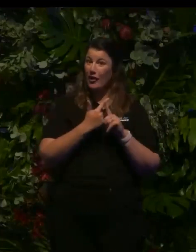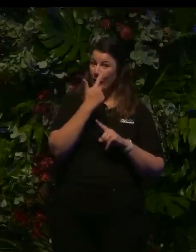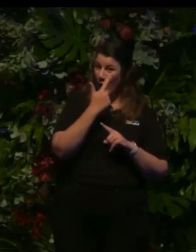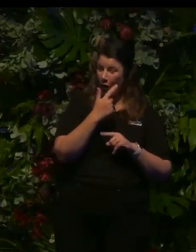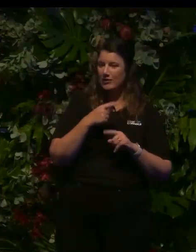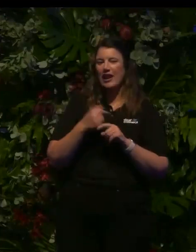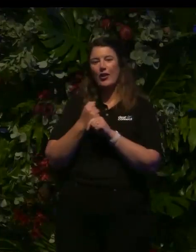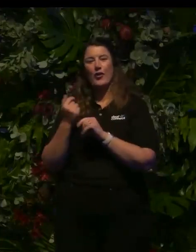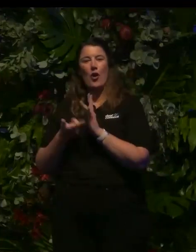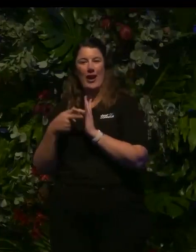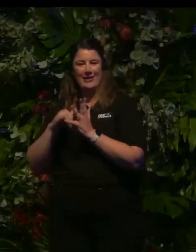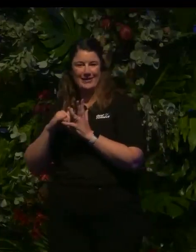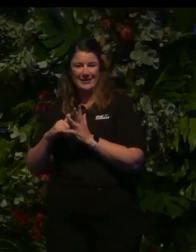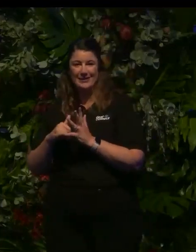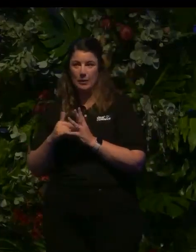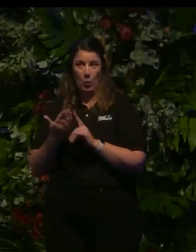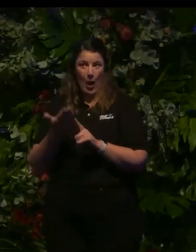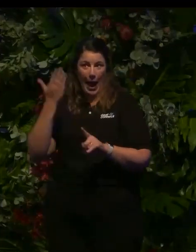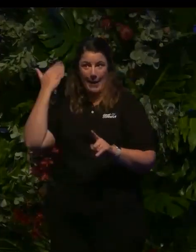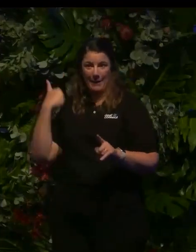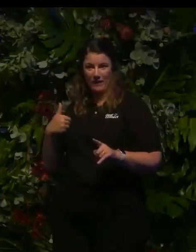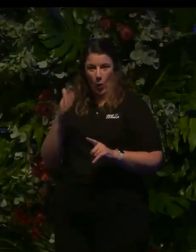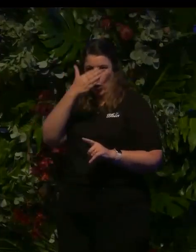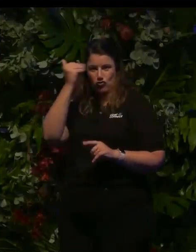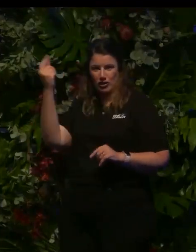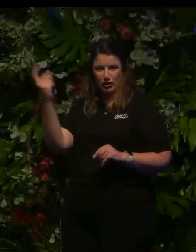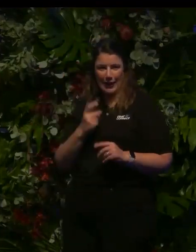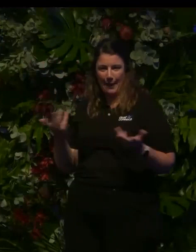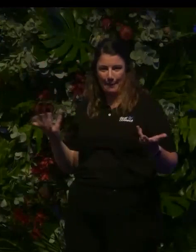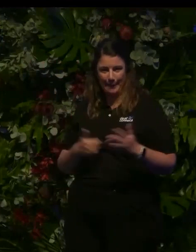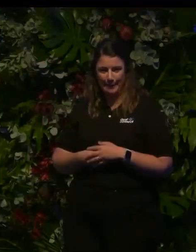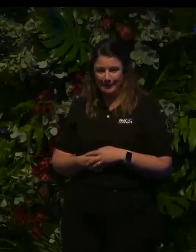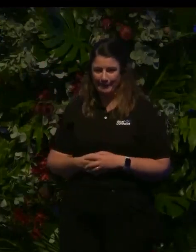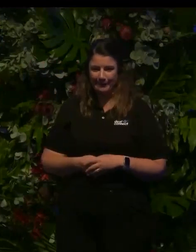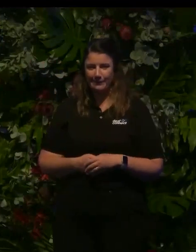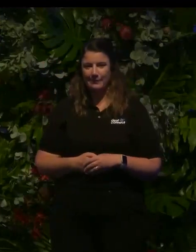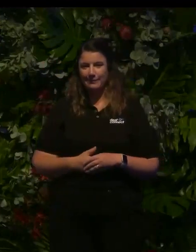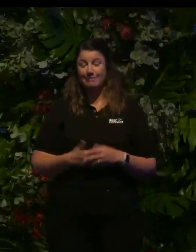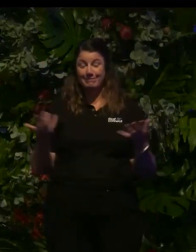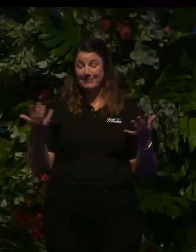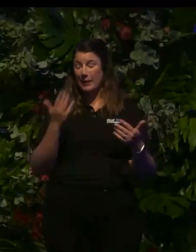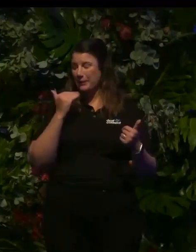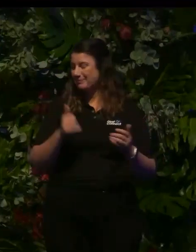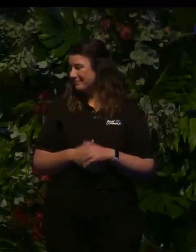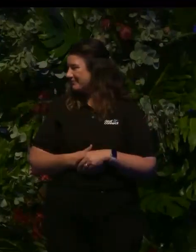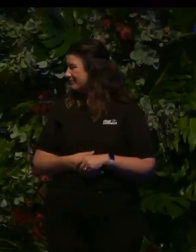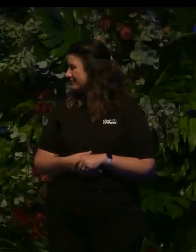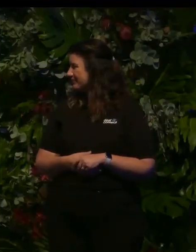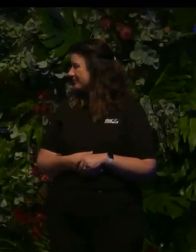goddesses way before Christianity came into life. So, yeah. Yeah,